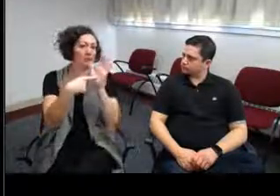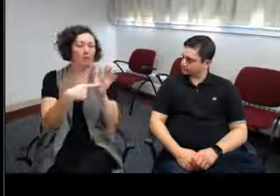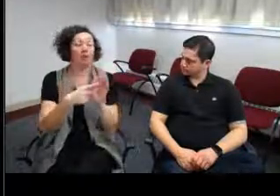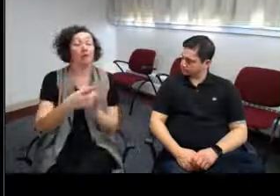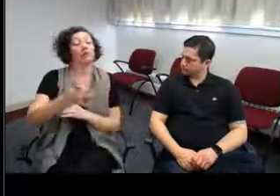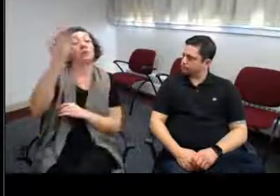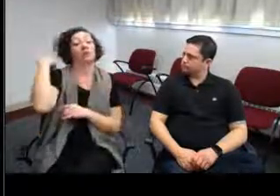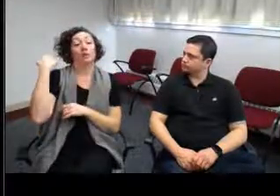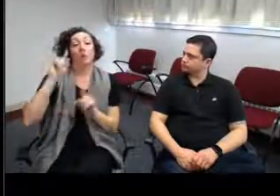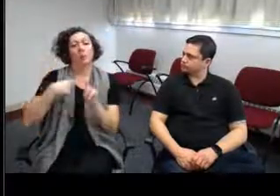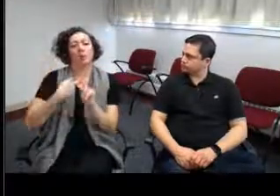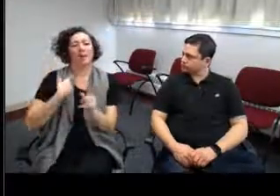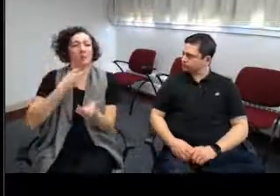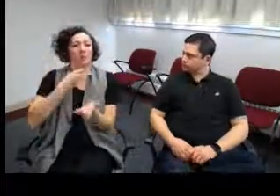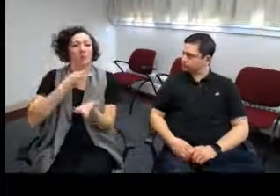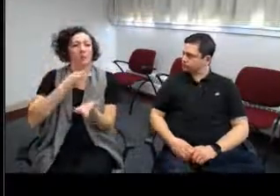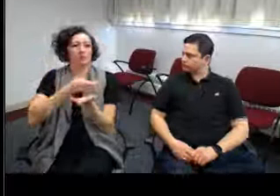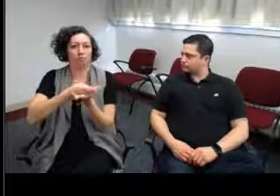One example,